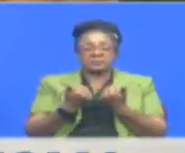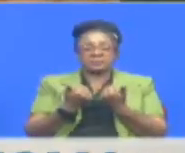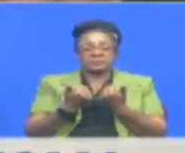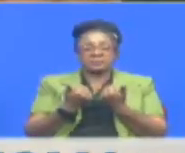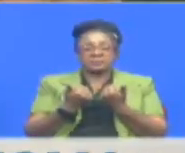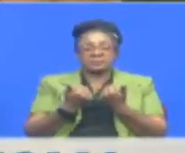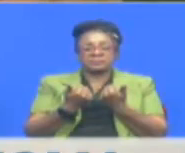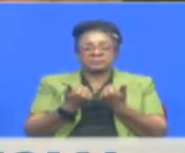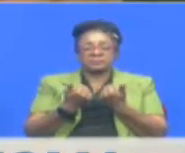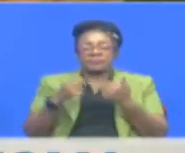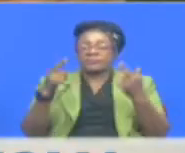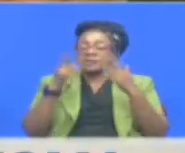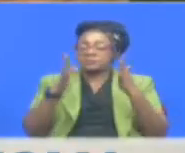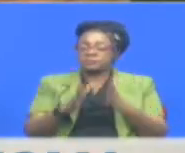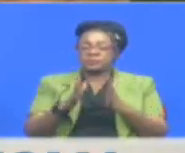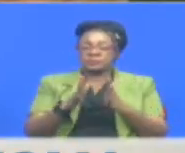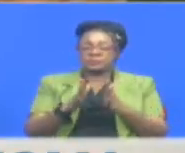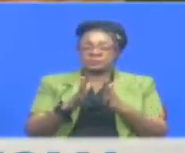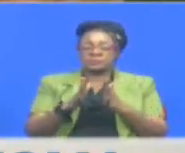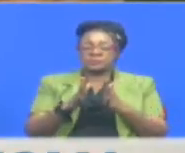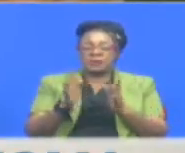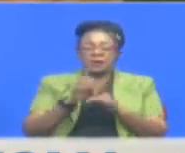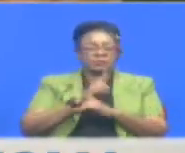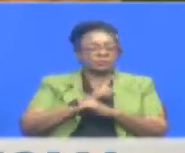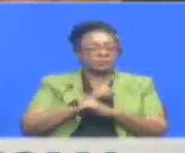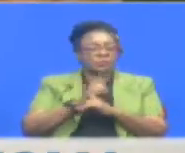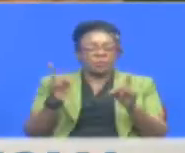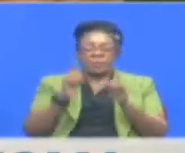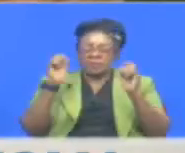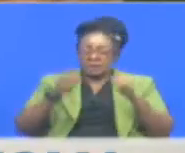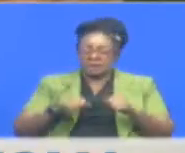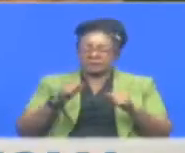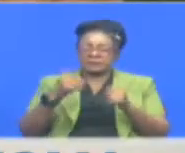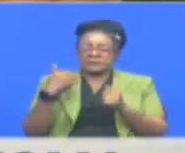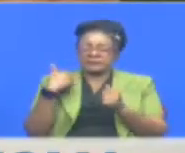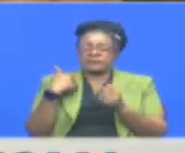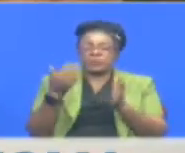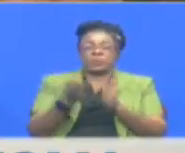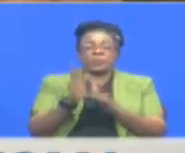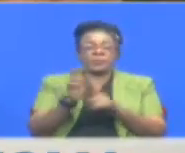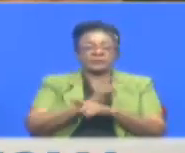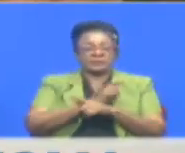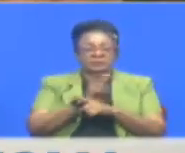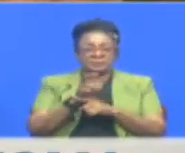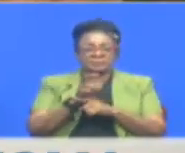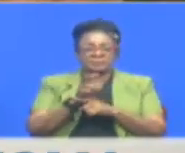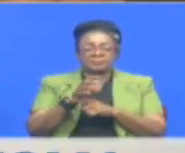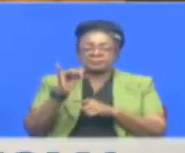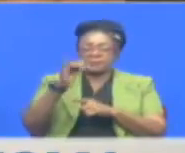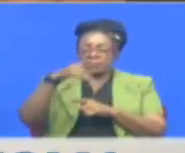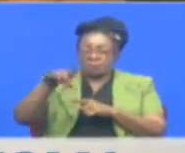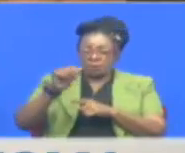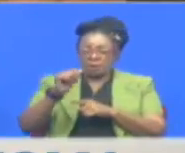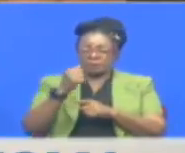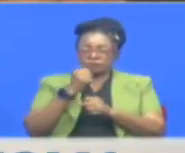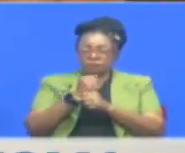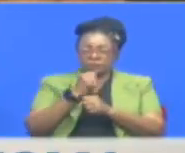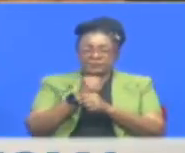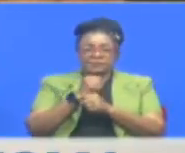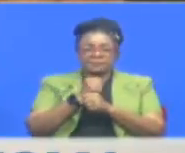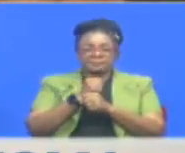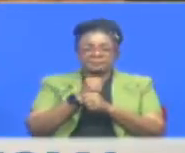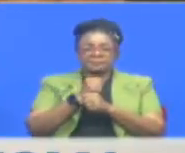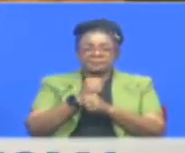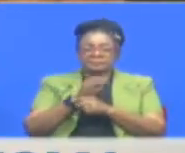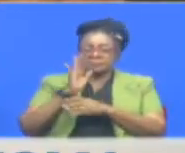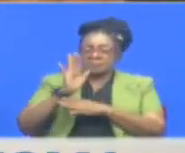The respondents are not ordinary people and can interfere with witnesses. IPOA was, that is the police over the authority,